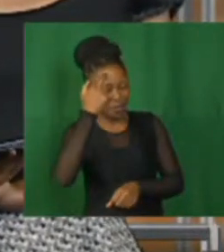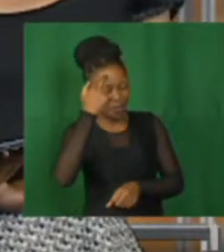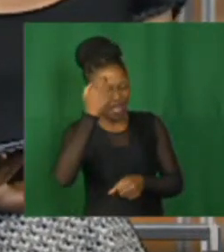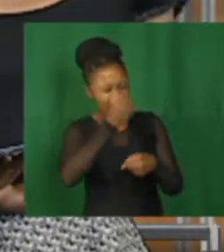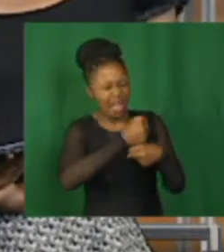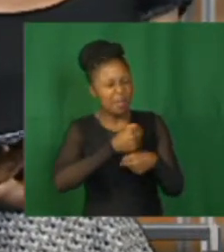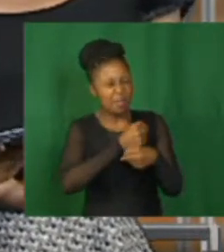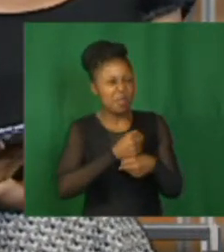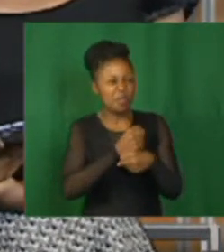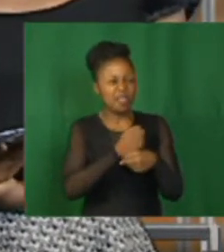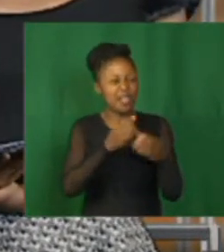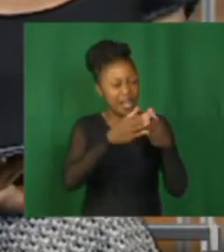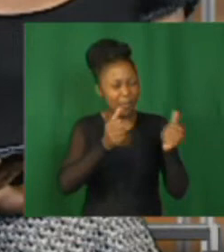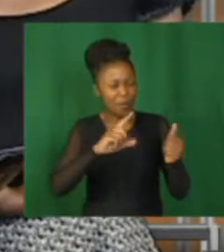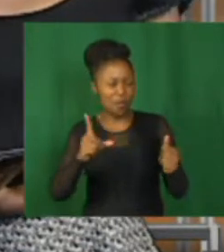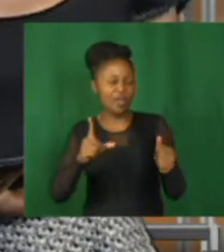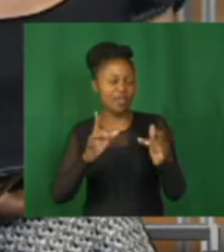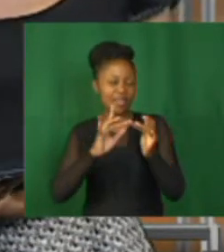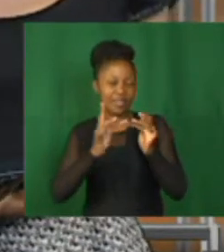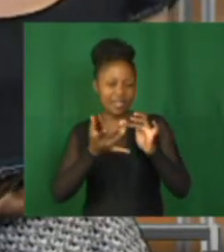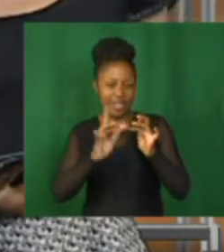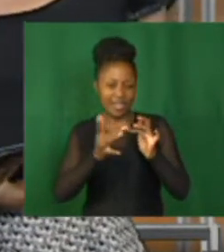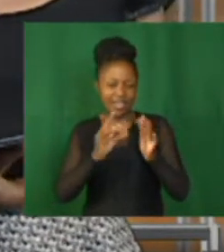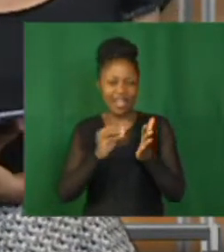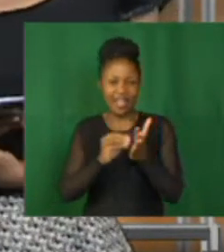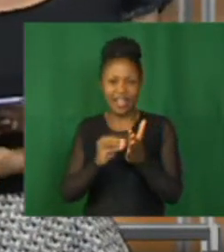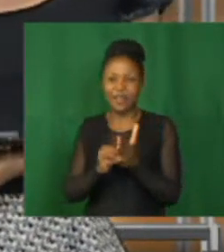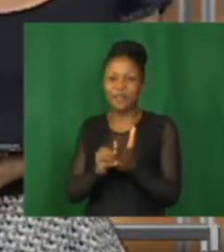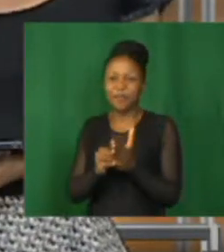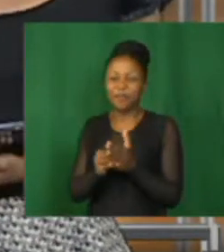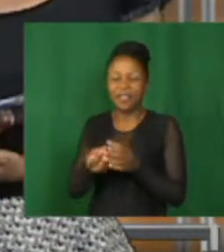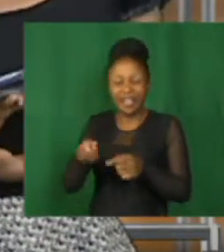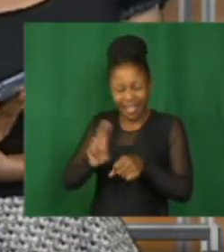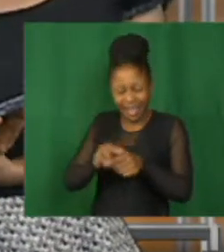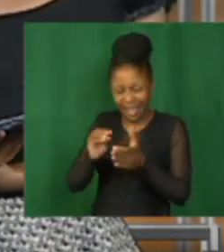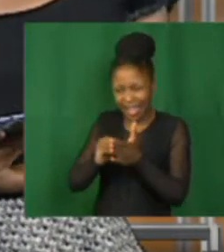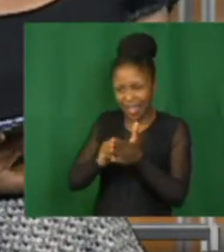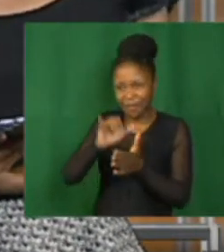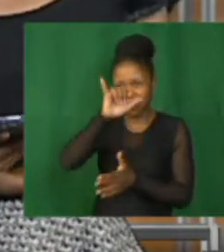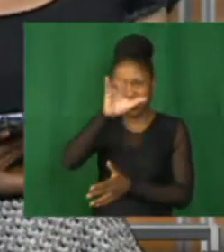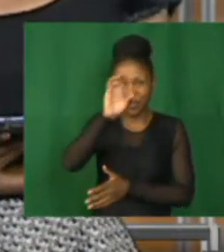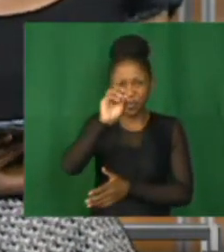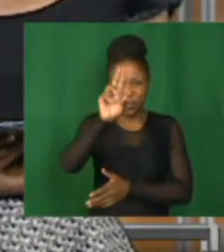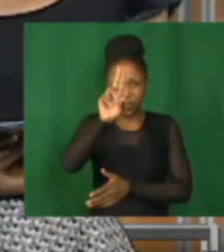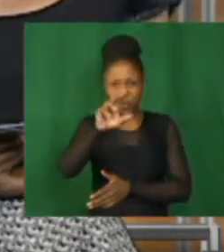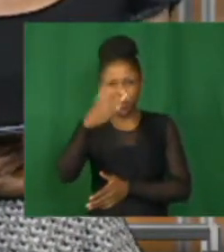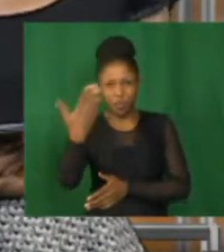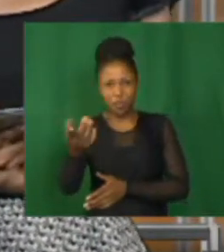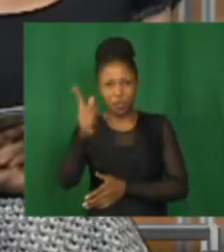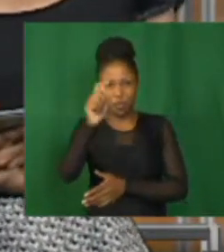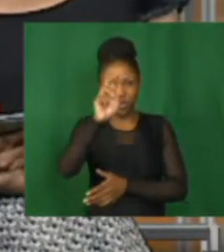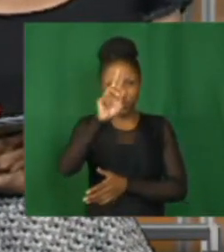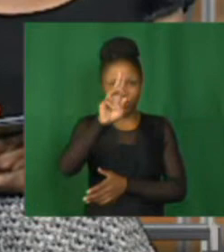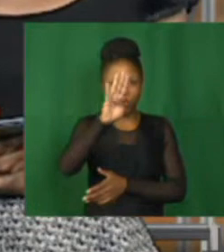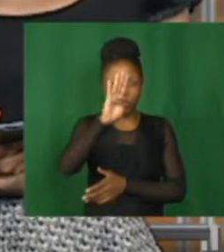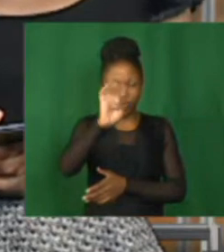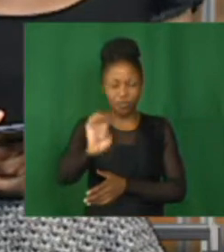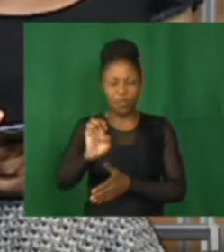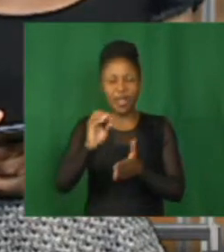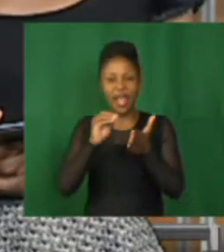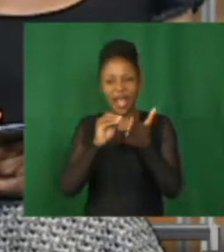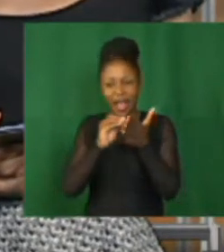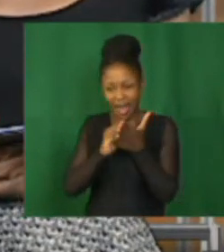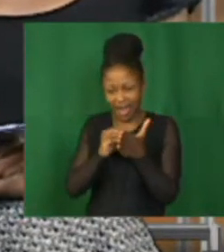Okay, so as most people know, we are live on YouTube and on Facebook from 2 p.m. to 5